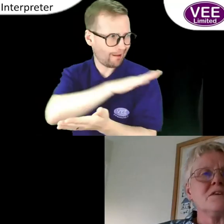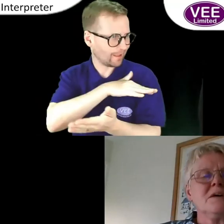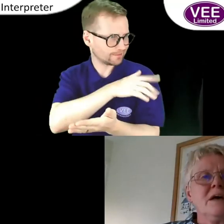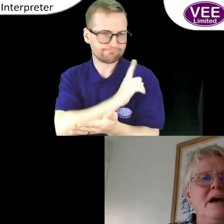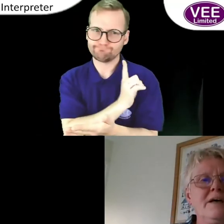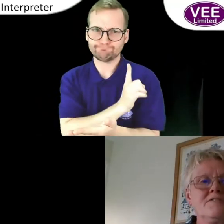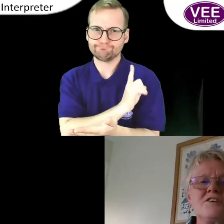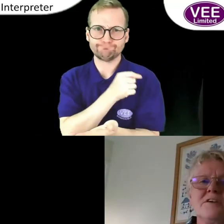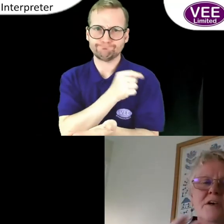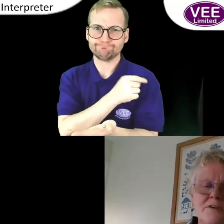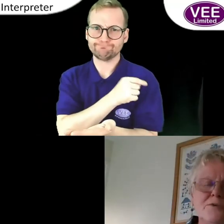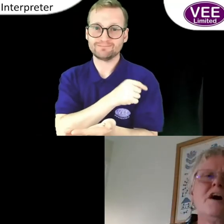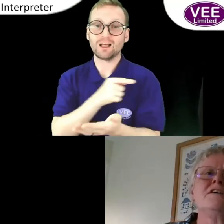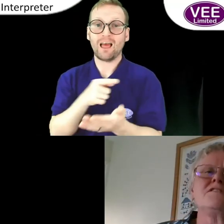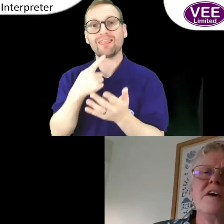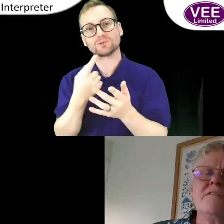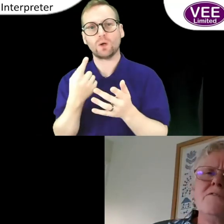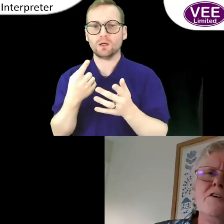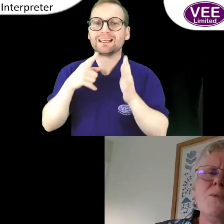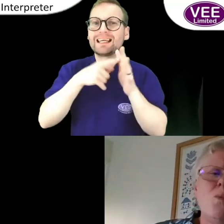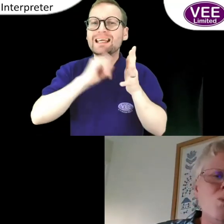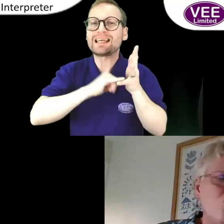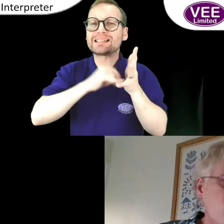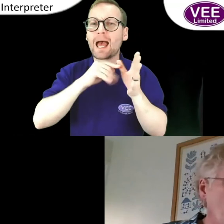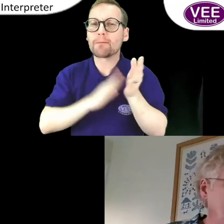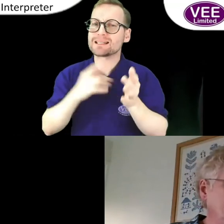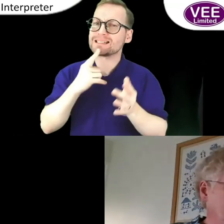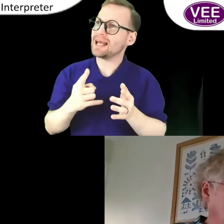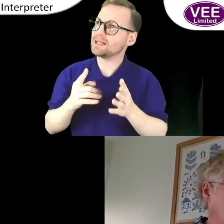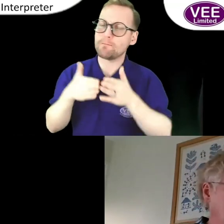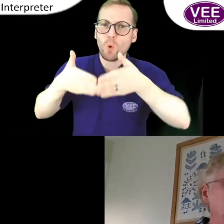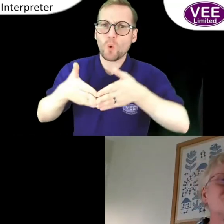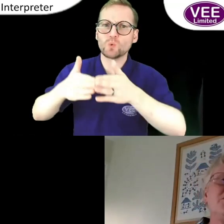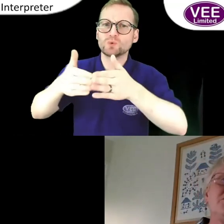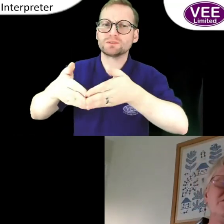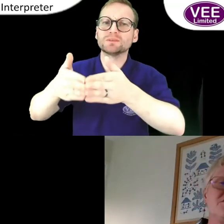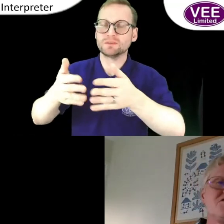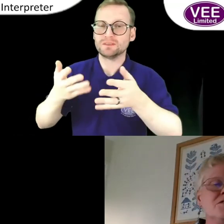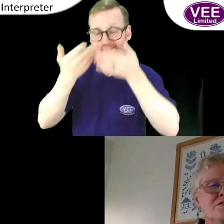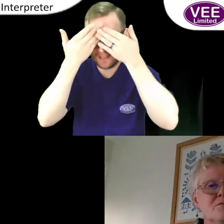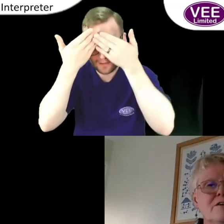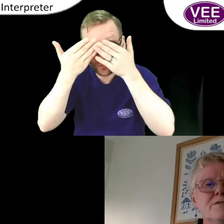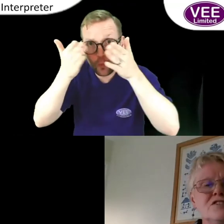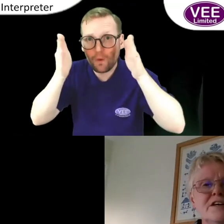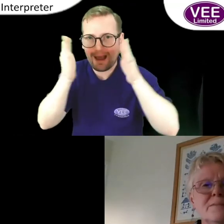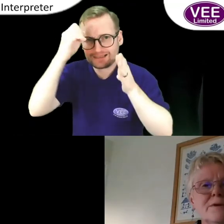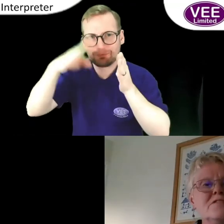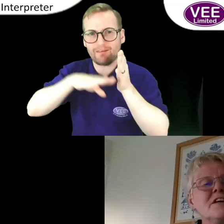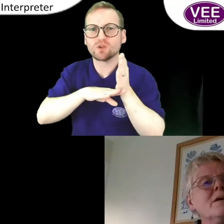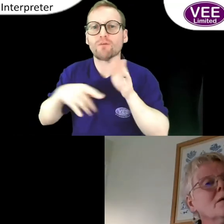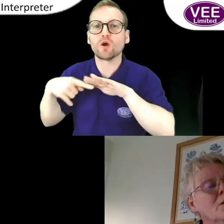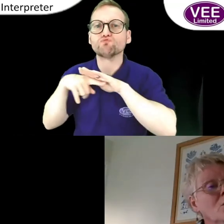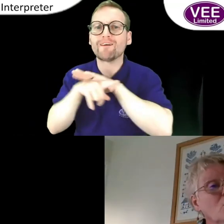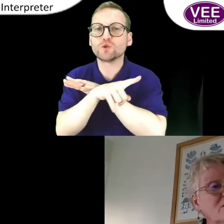boats, and unites a very wide experience through the refugee